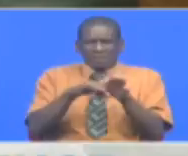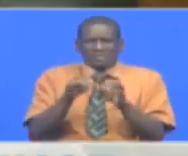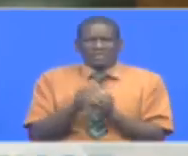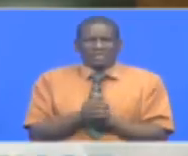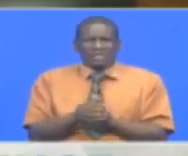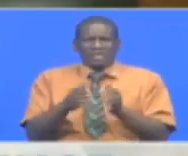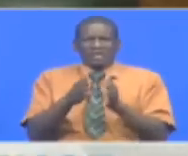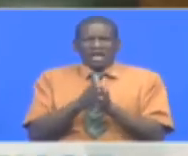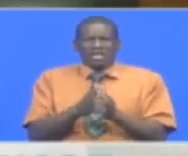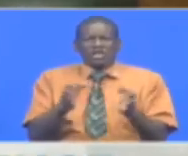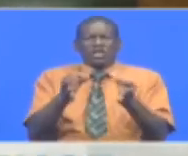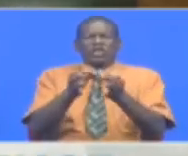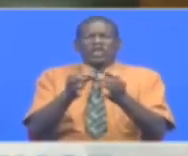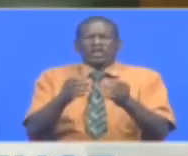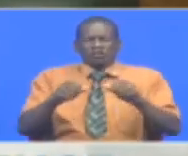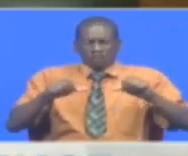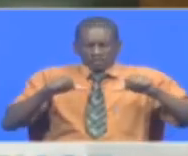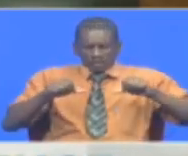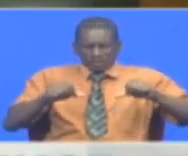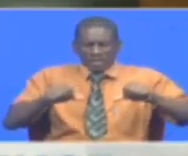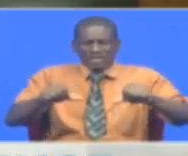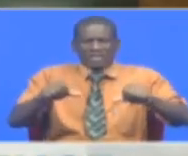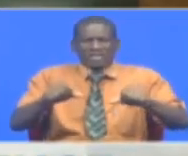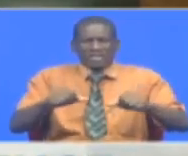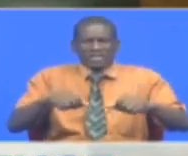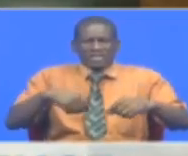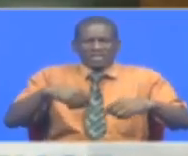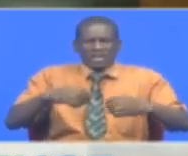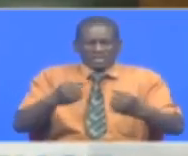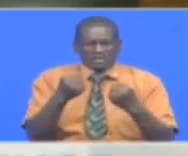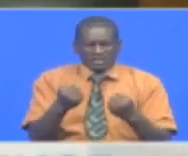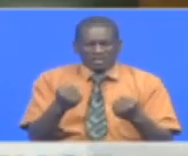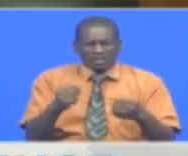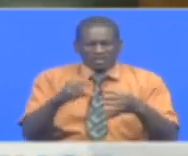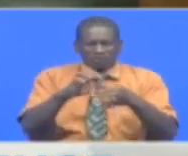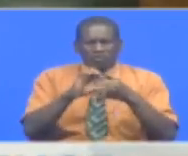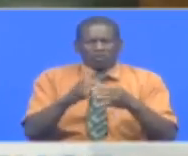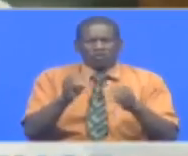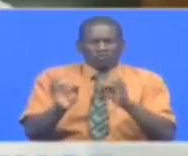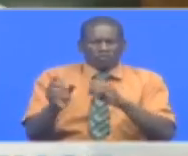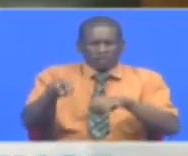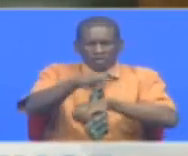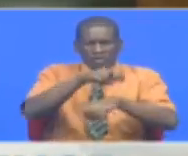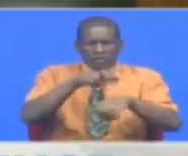and the long-term stability of our nation.